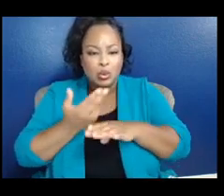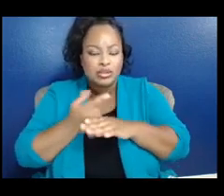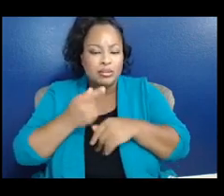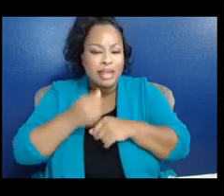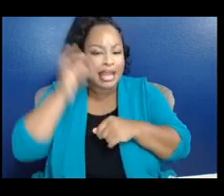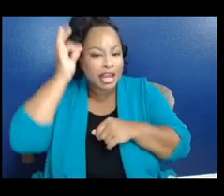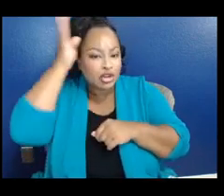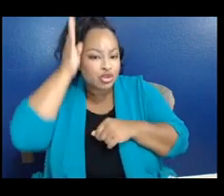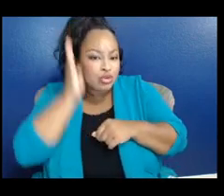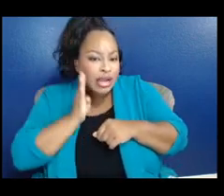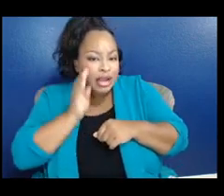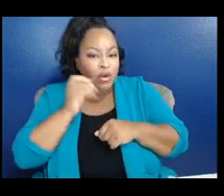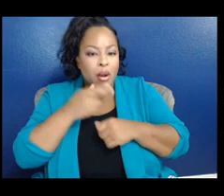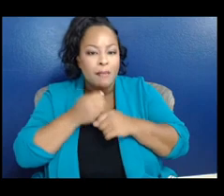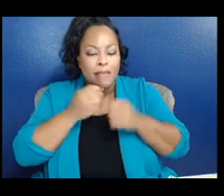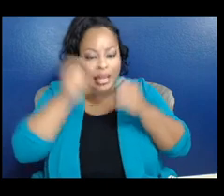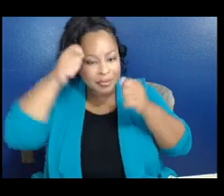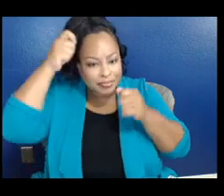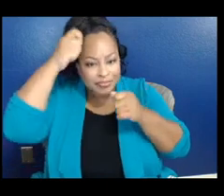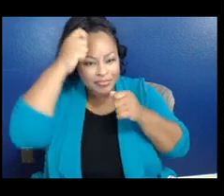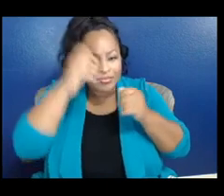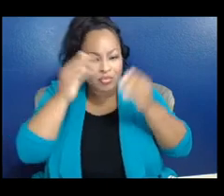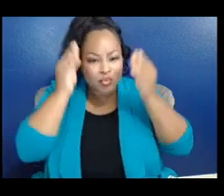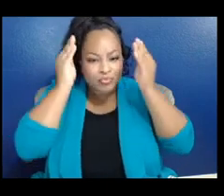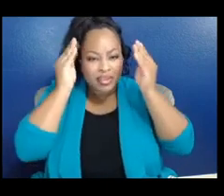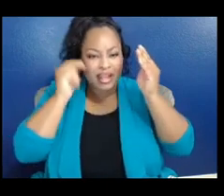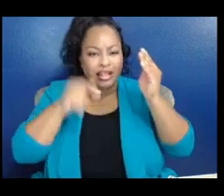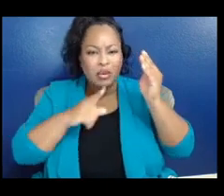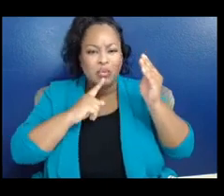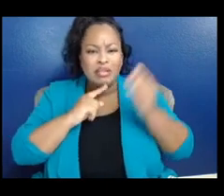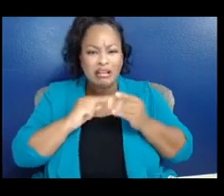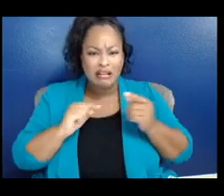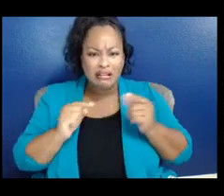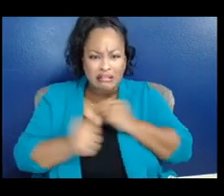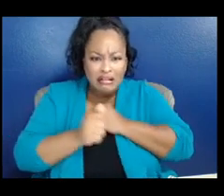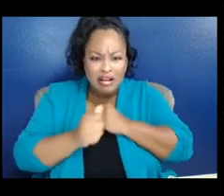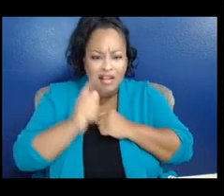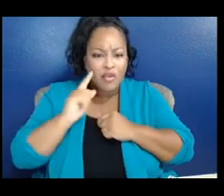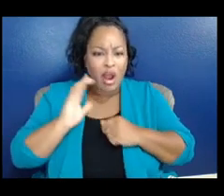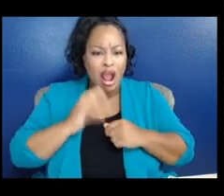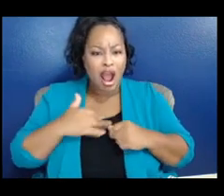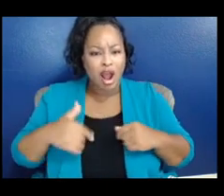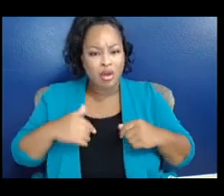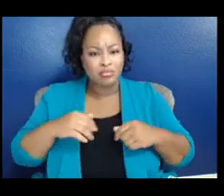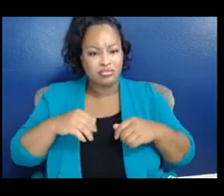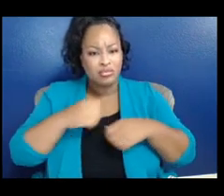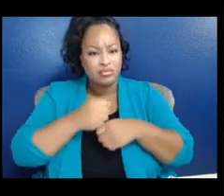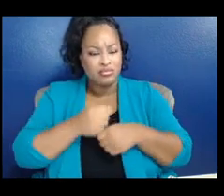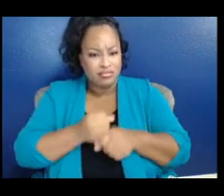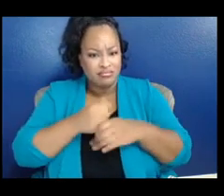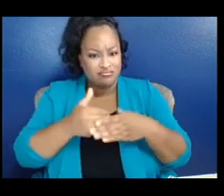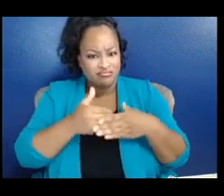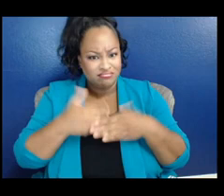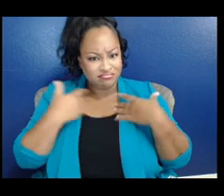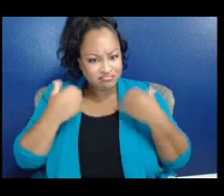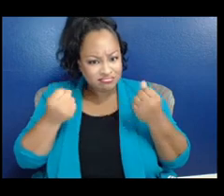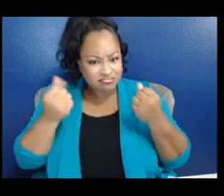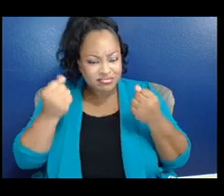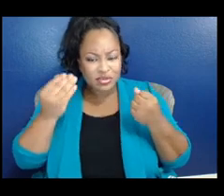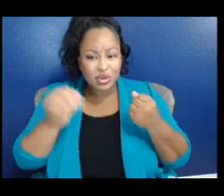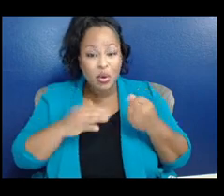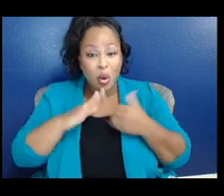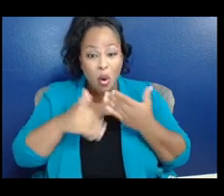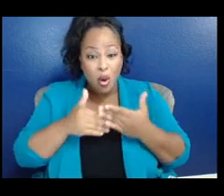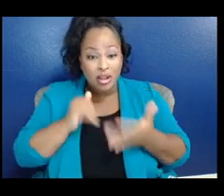hair or to groom our hair that are very harmful to our reproductive health. So it's really important to understand how all of these things